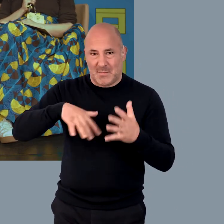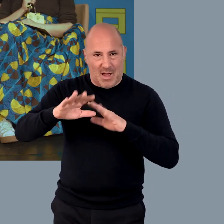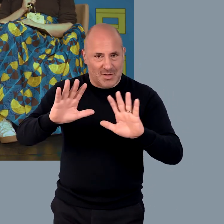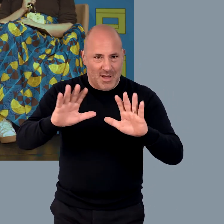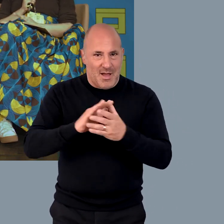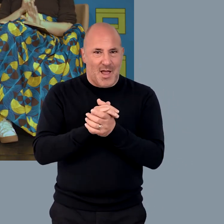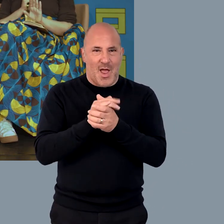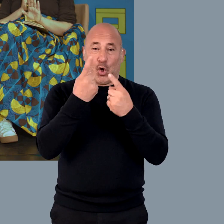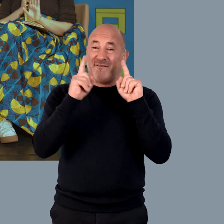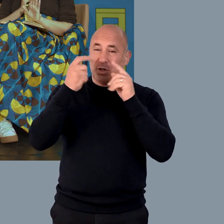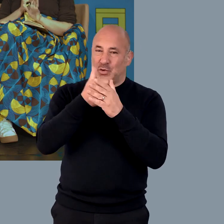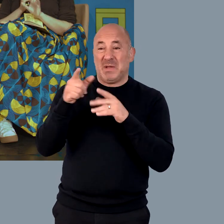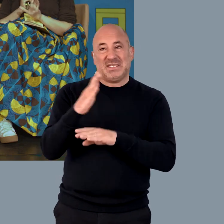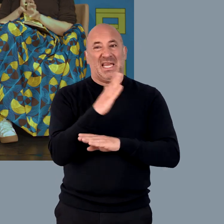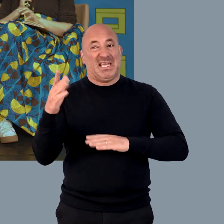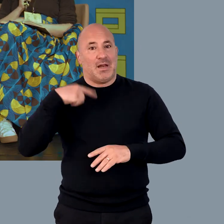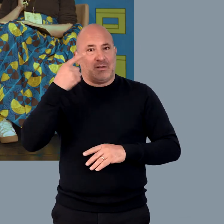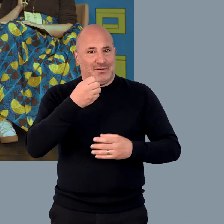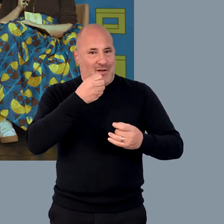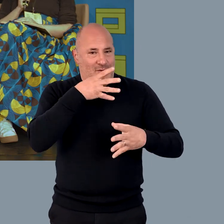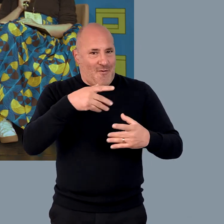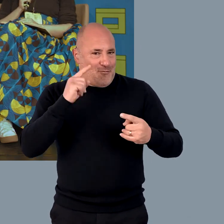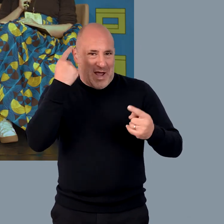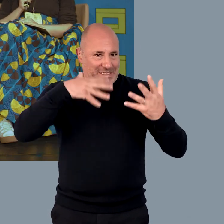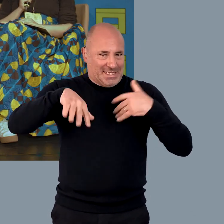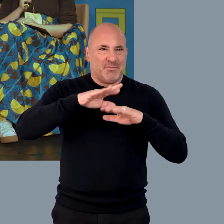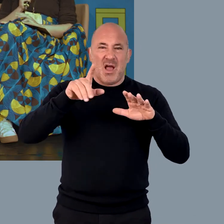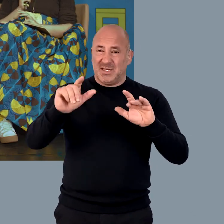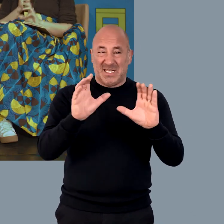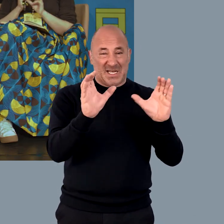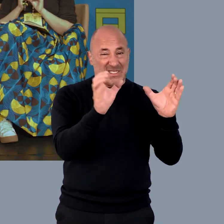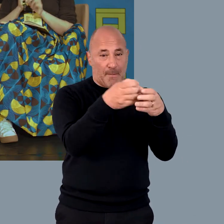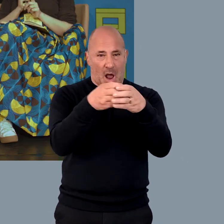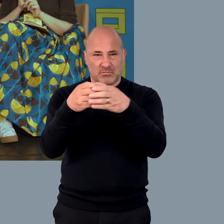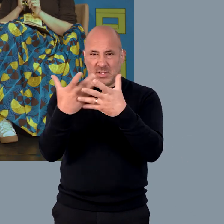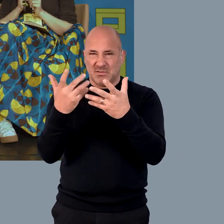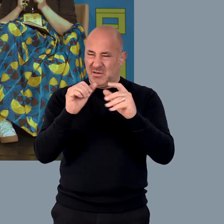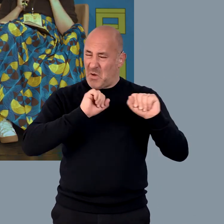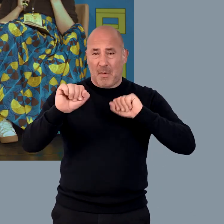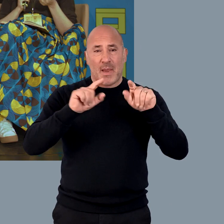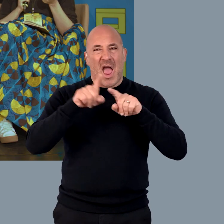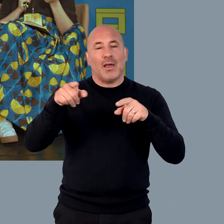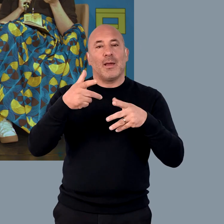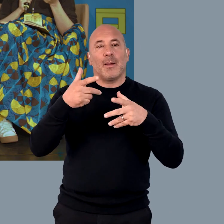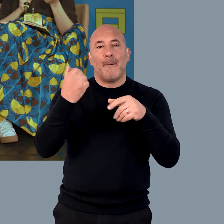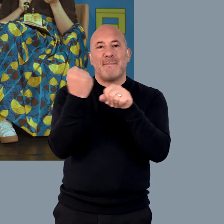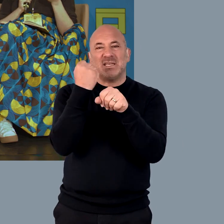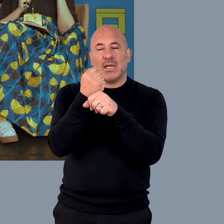London many years ago. Awesome, crazy place. And universities are, especially ones in East London. But